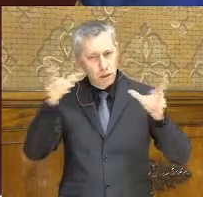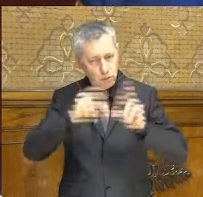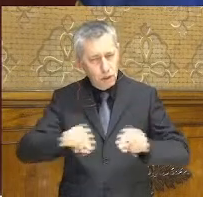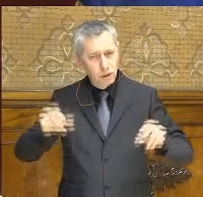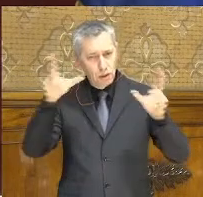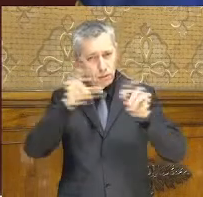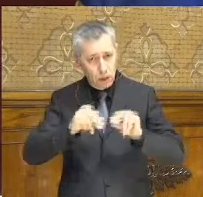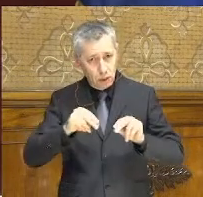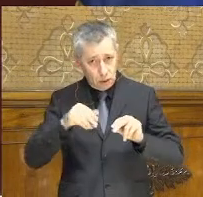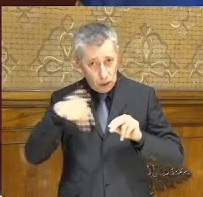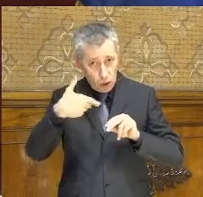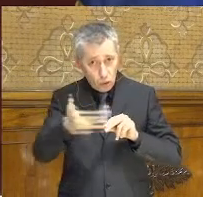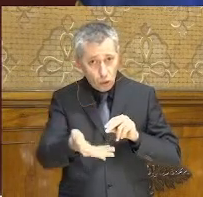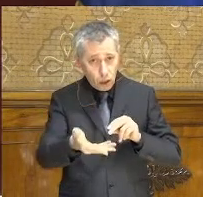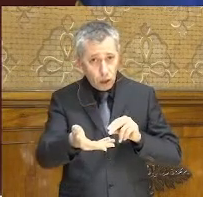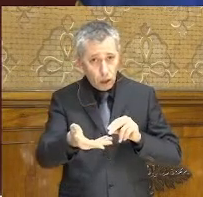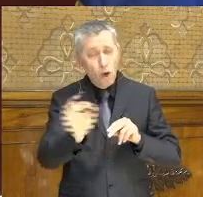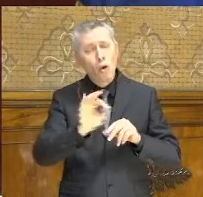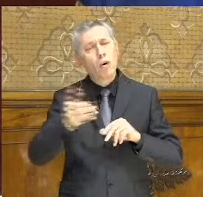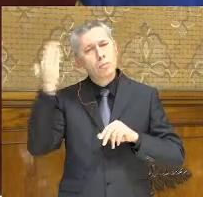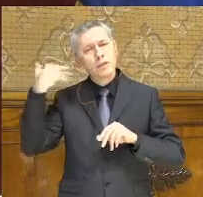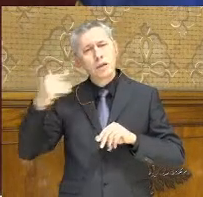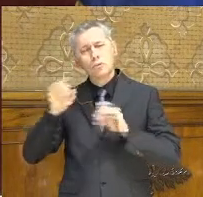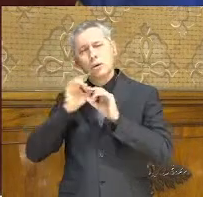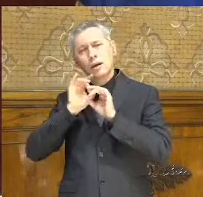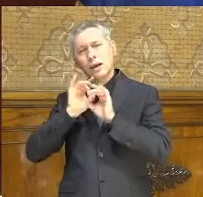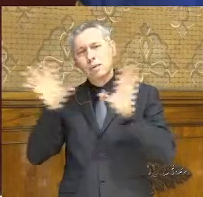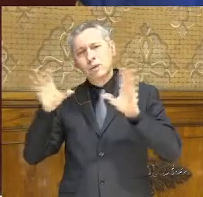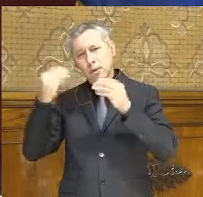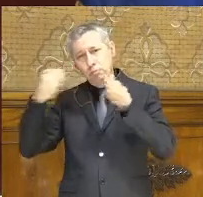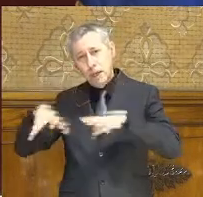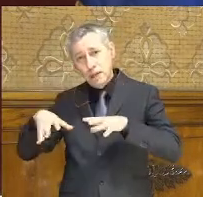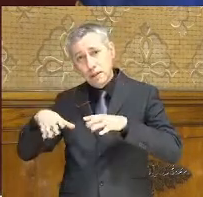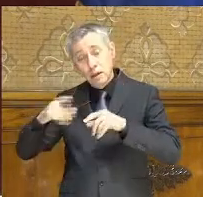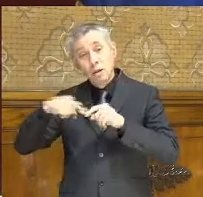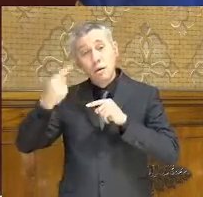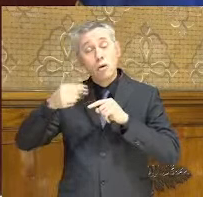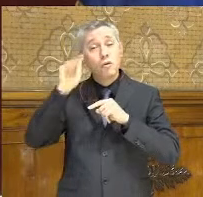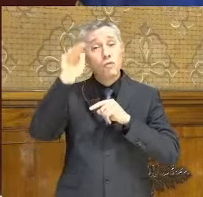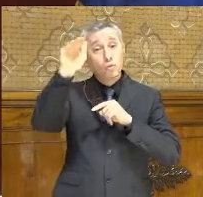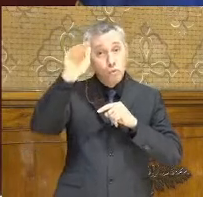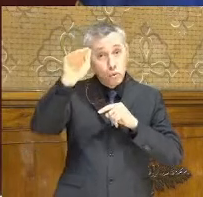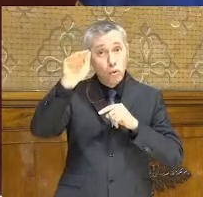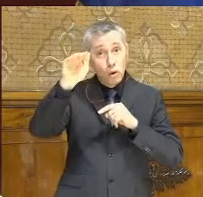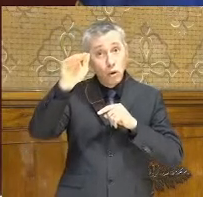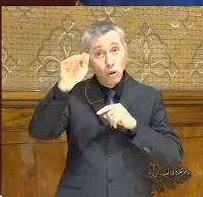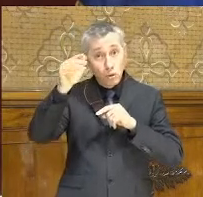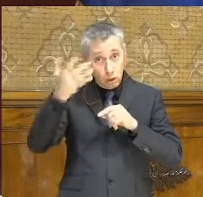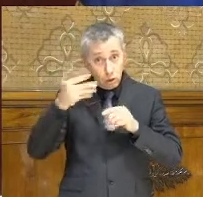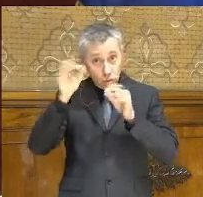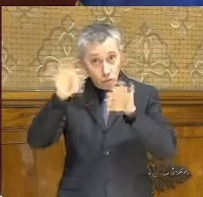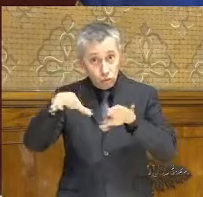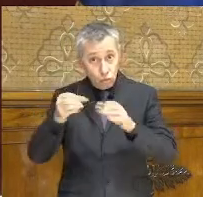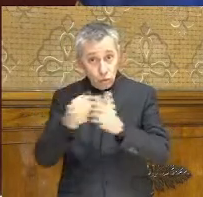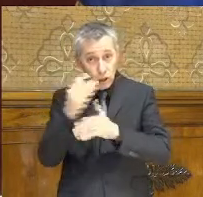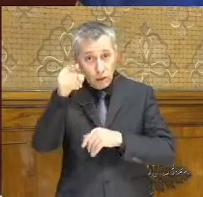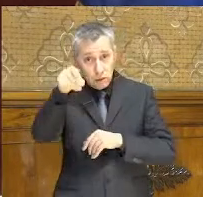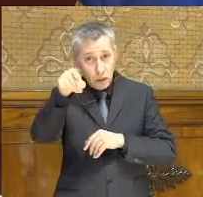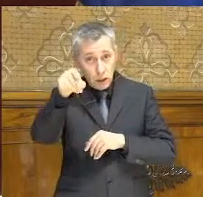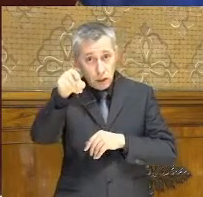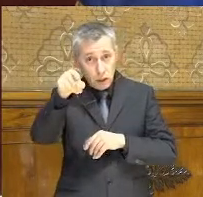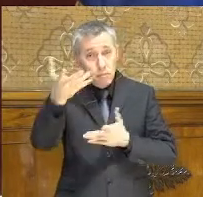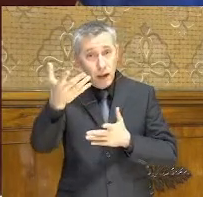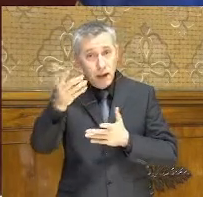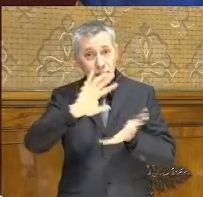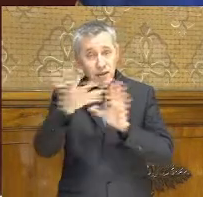the lost freedoms of the past be anticipated in a contingent future that turns its back upon us